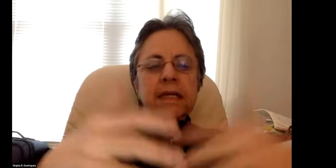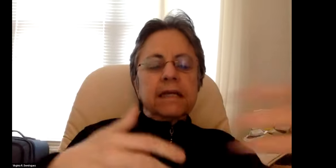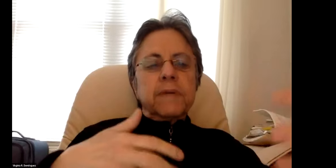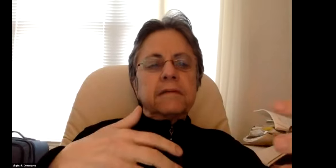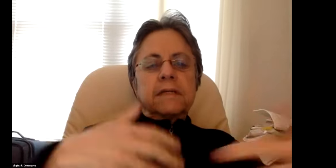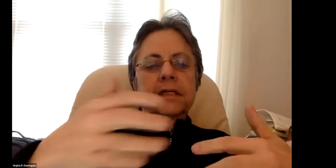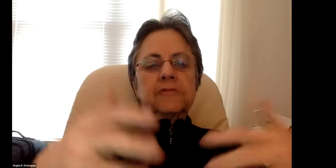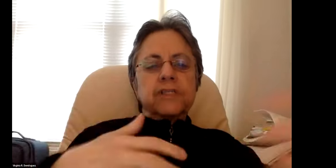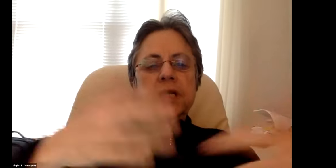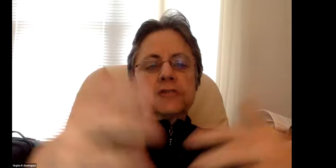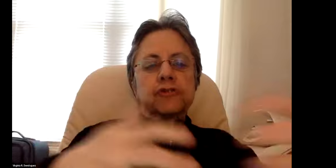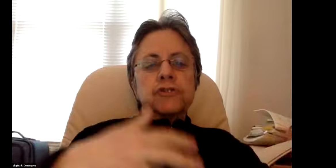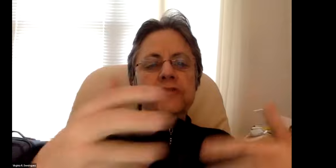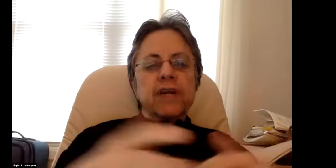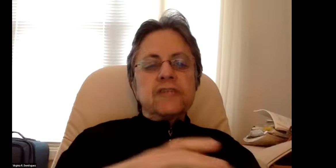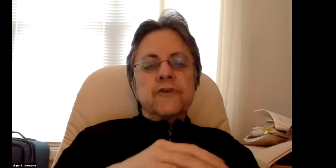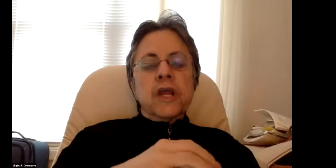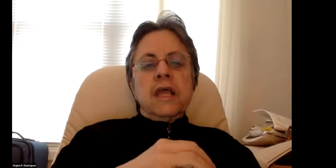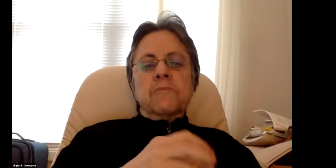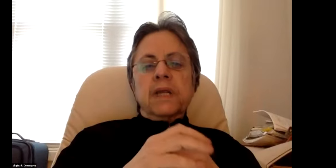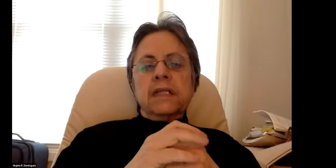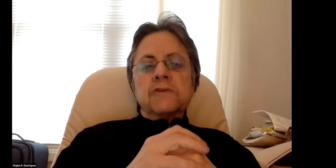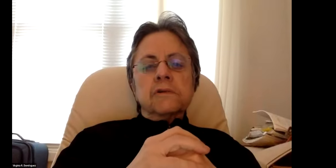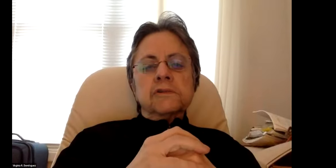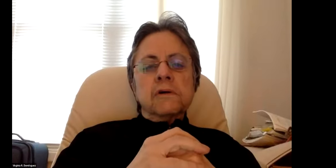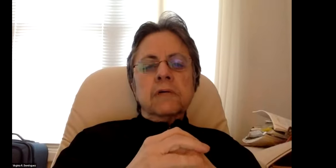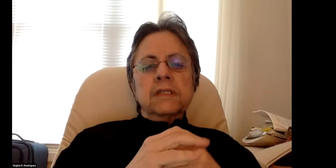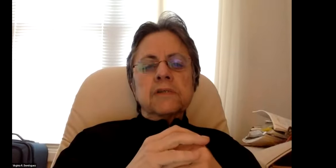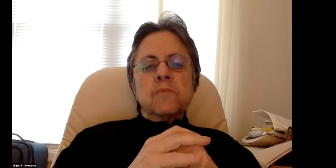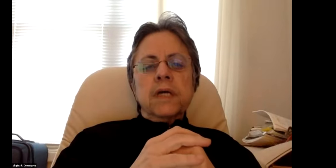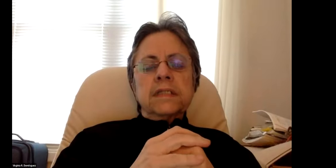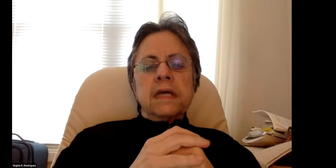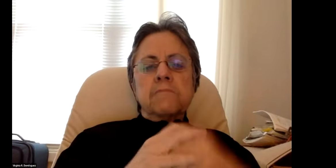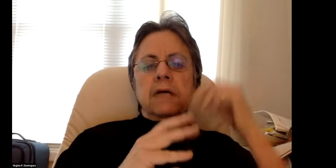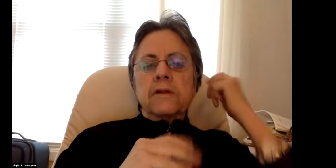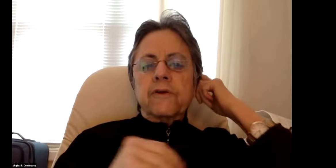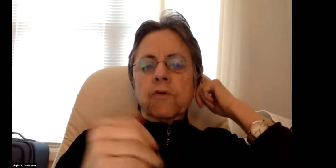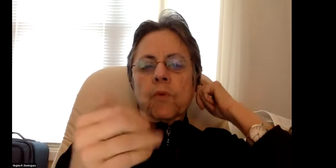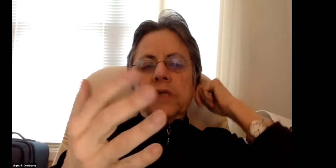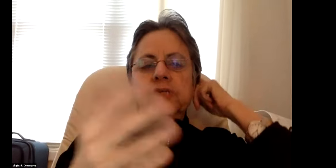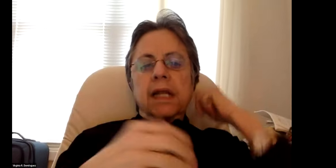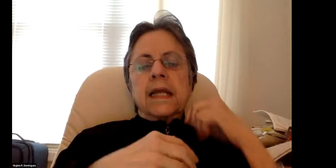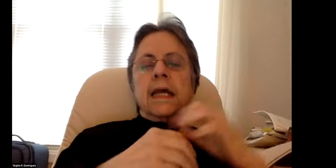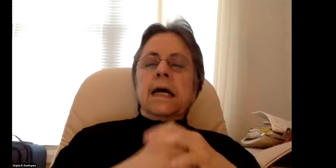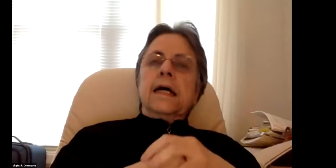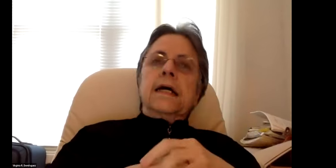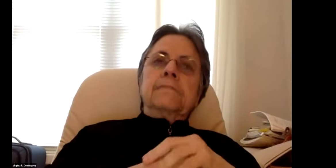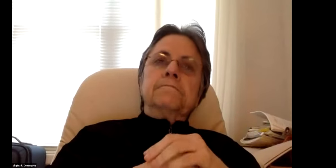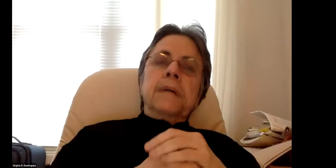Eric's thing about translations and transfer, but it's also in some ways about your work, Sheila.